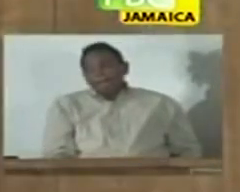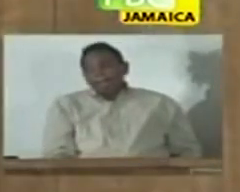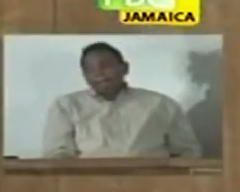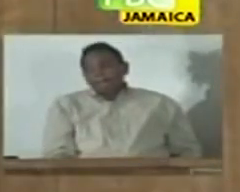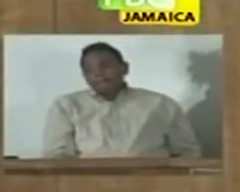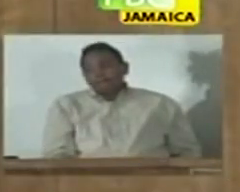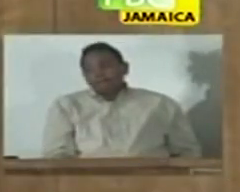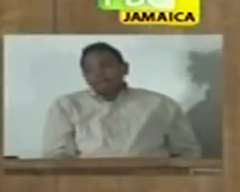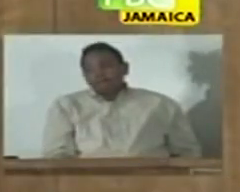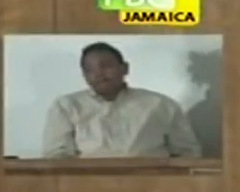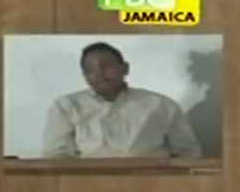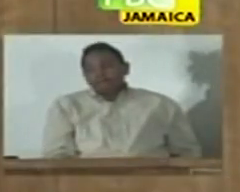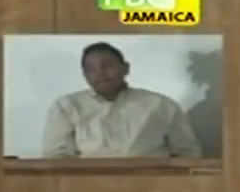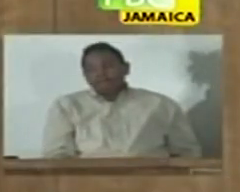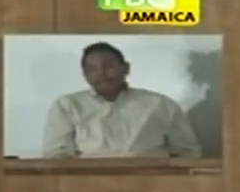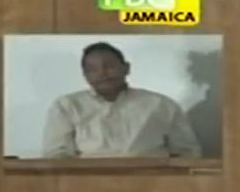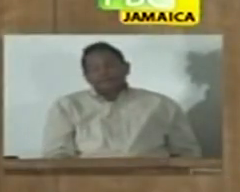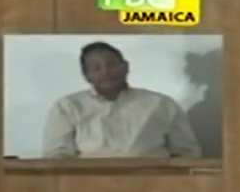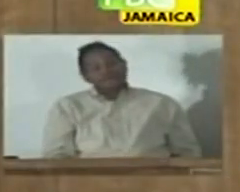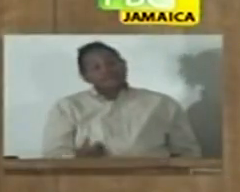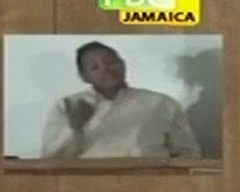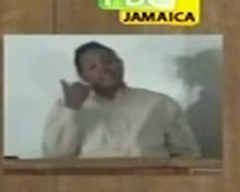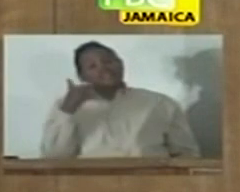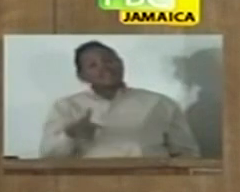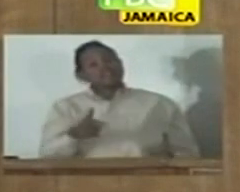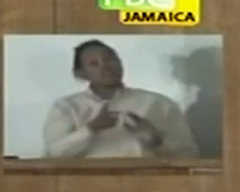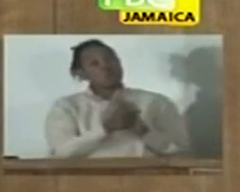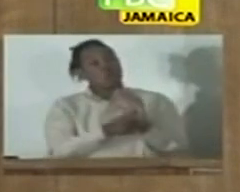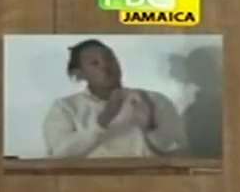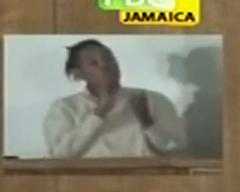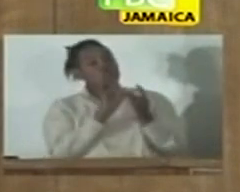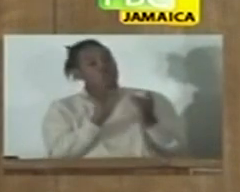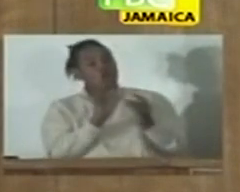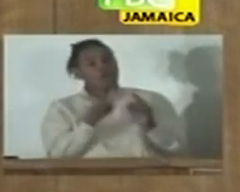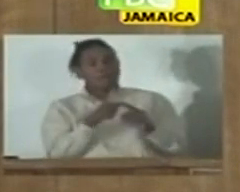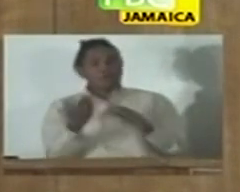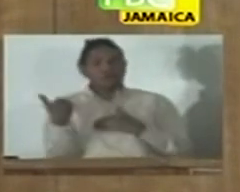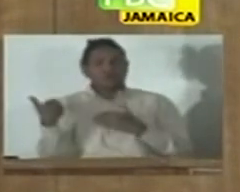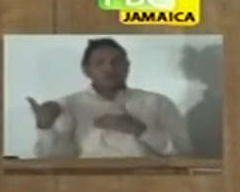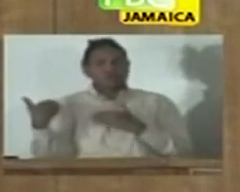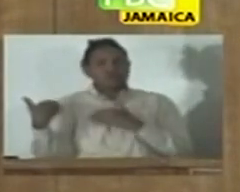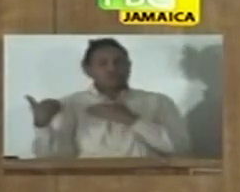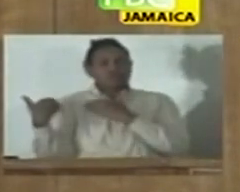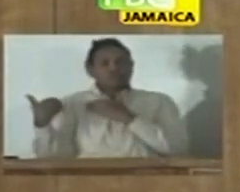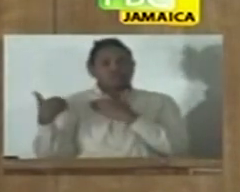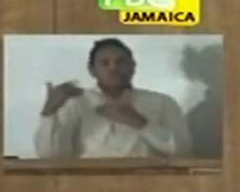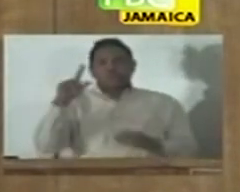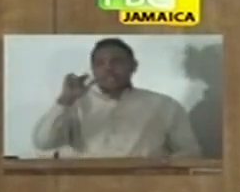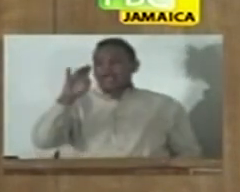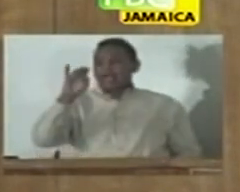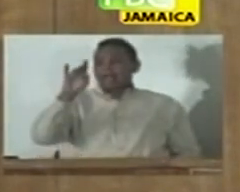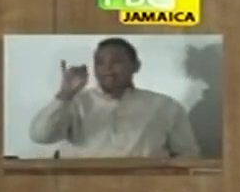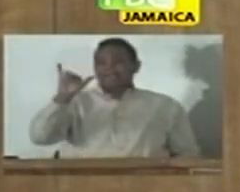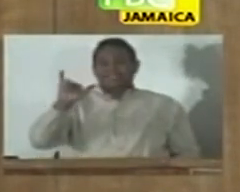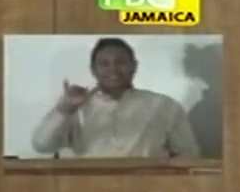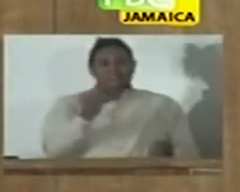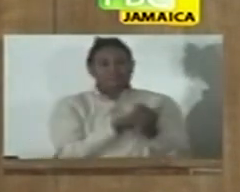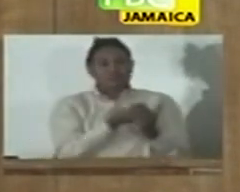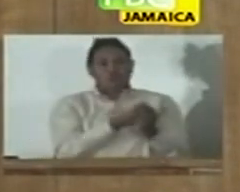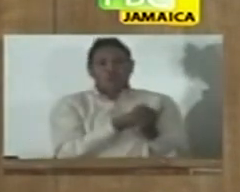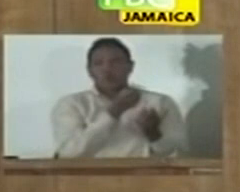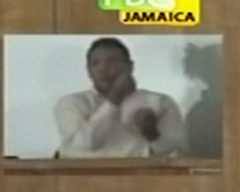President, if this bill speaks to liability of the Petrocarib fund,